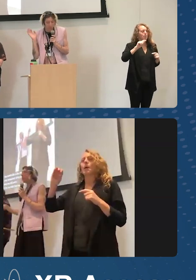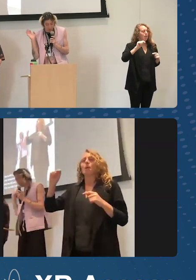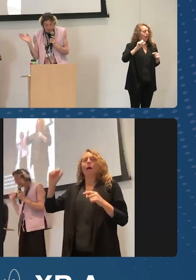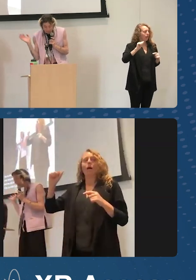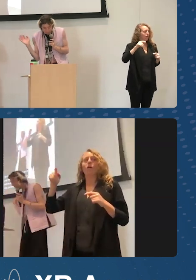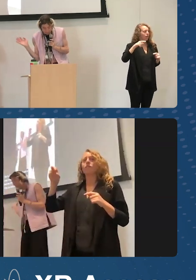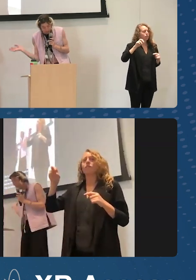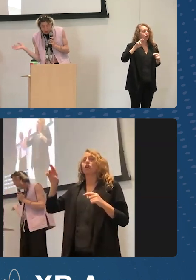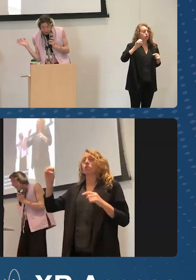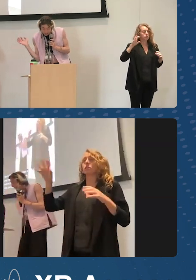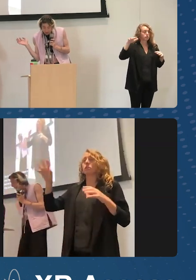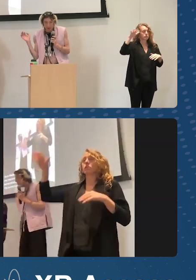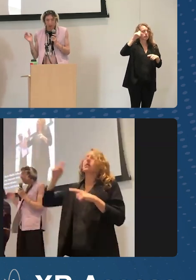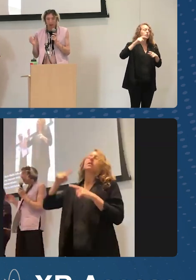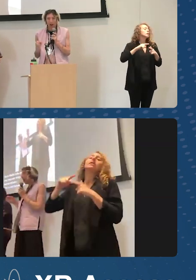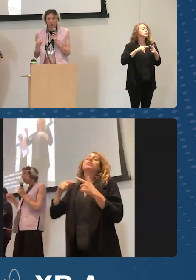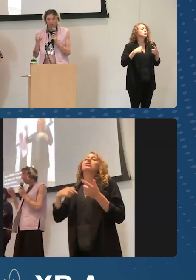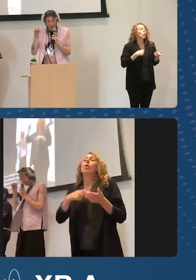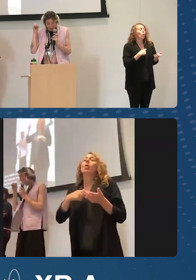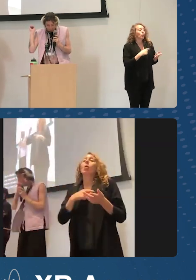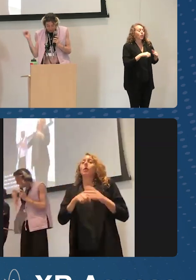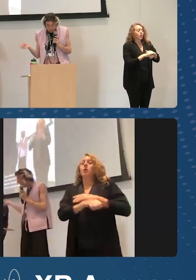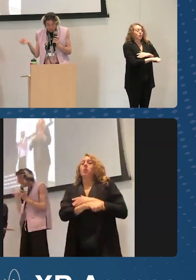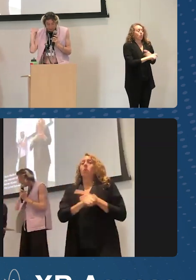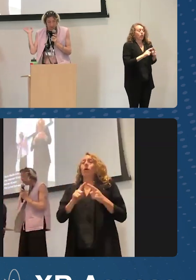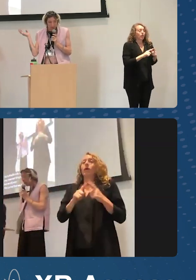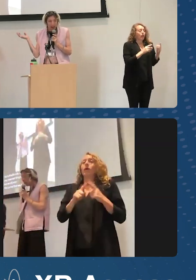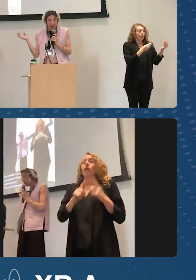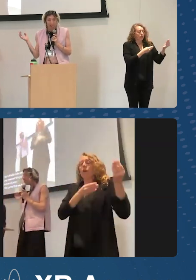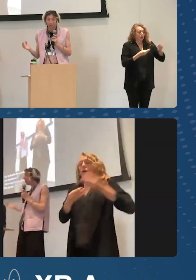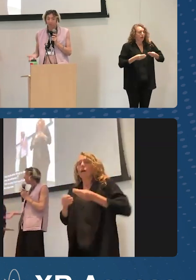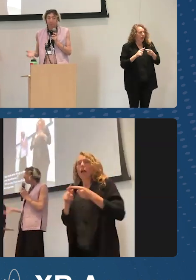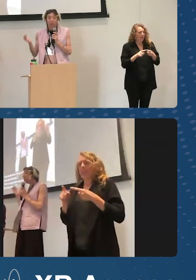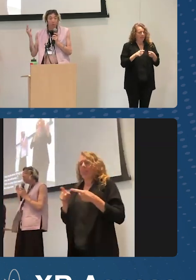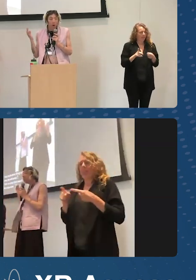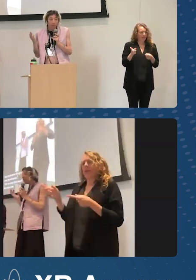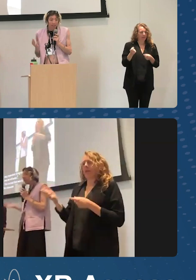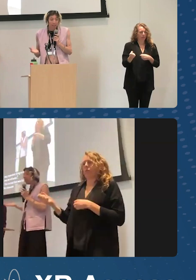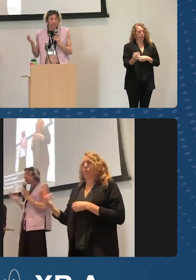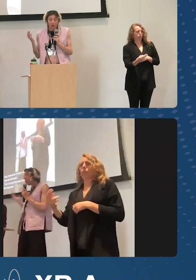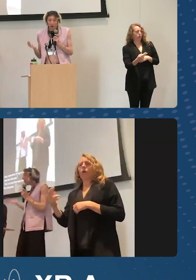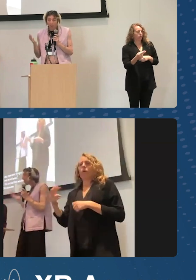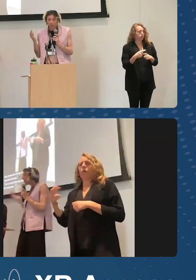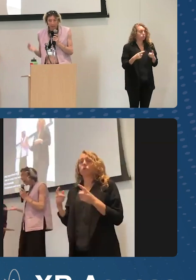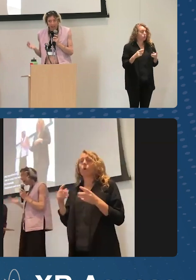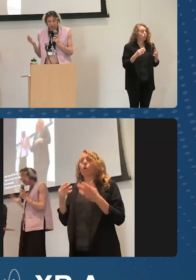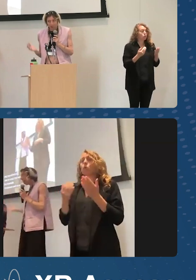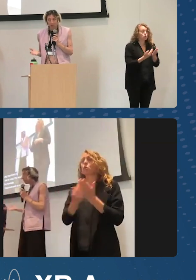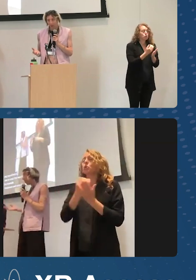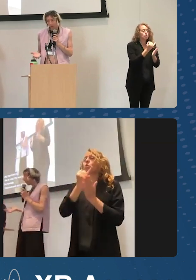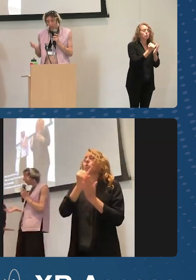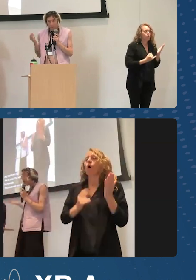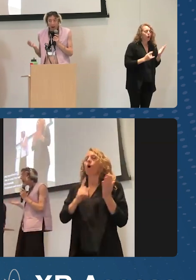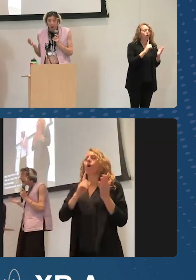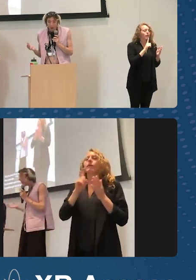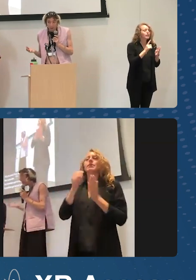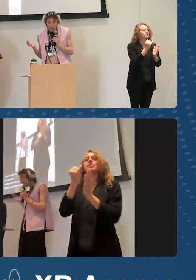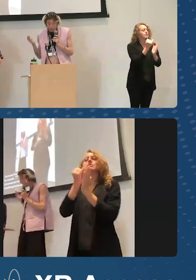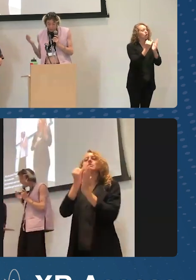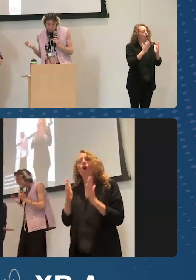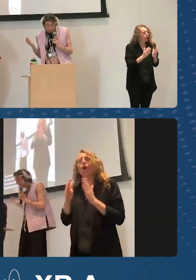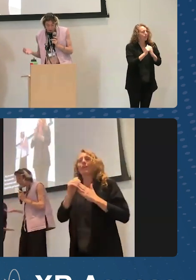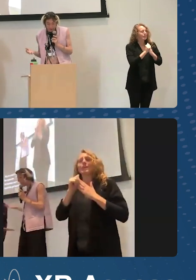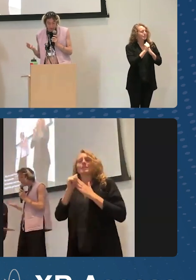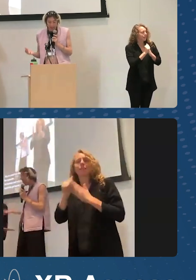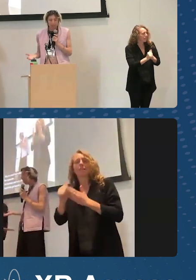bored and moved on to generative AI, they tossed it in the trash. New Art City is artist-led infrastructure by